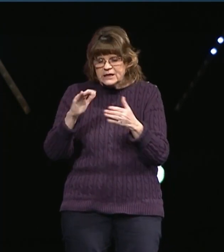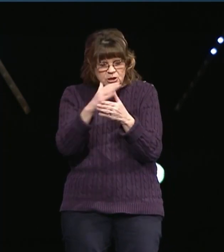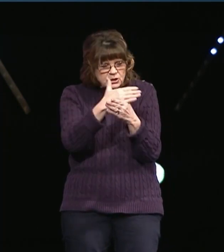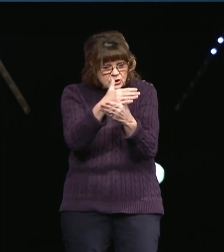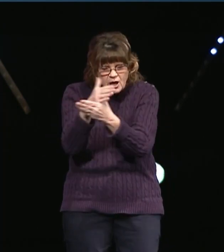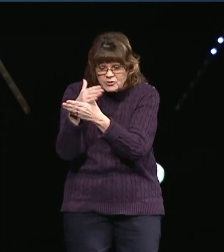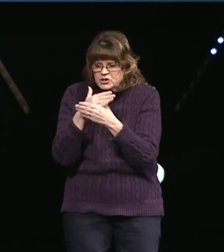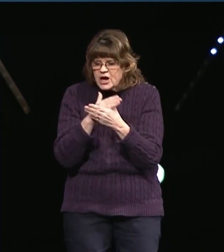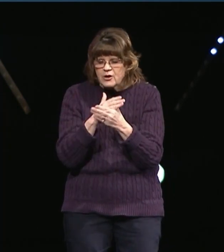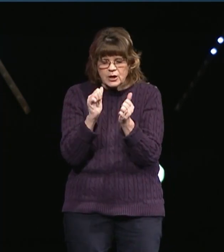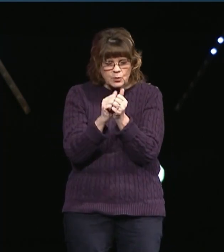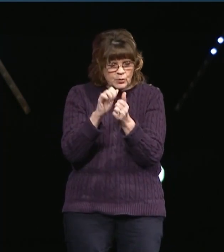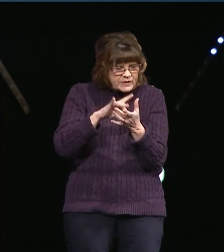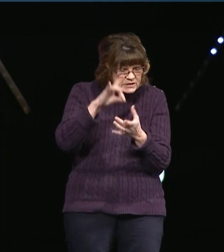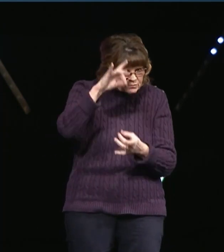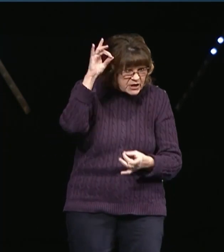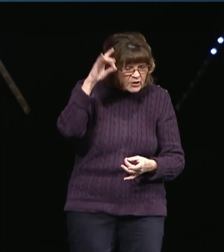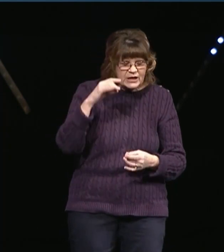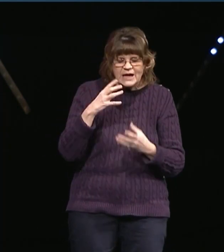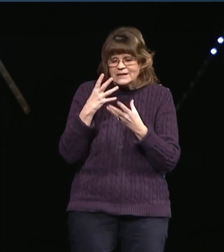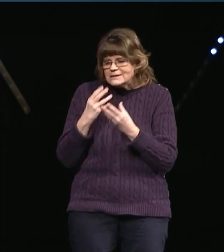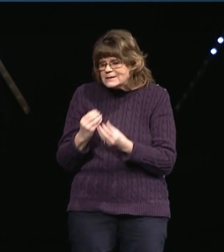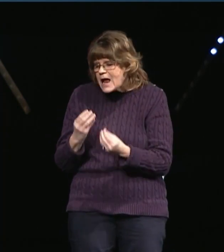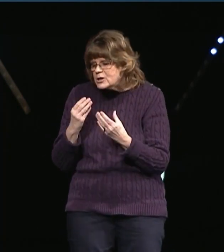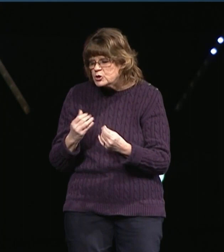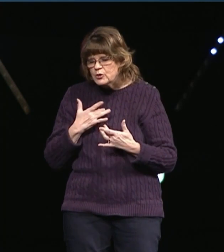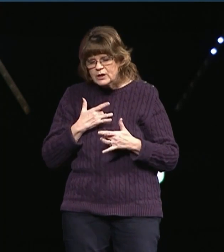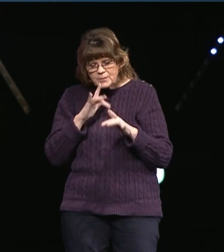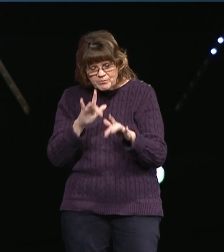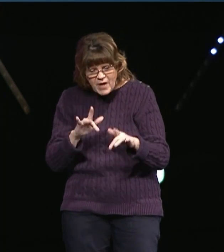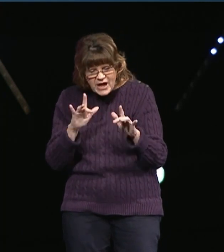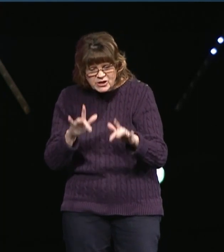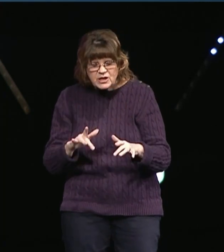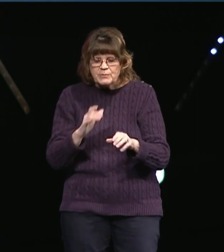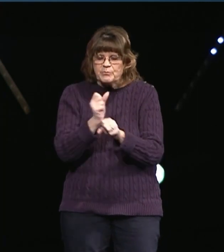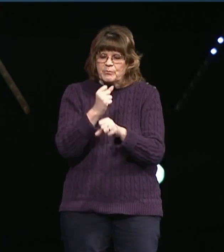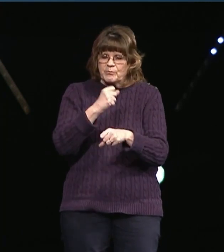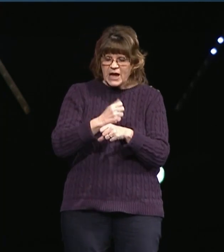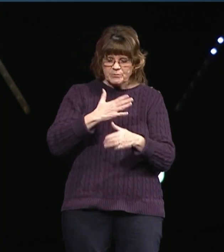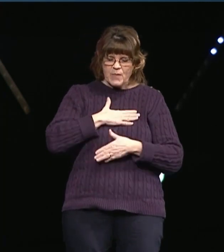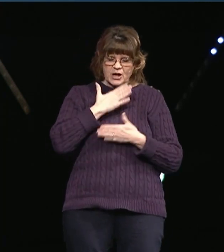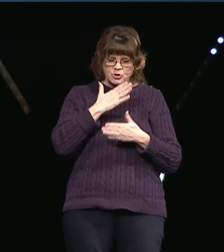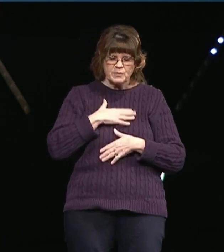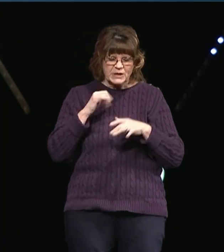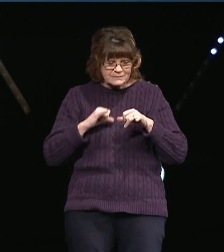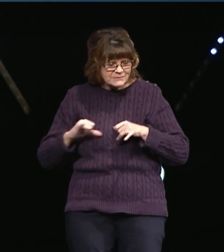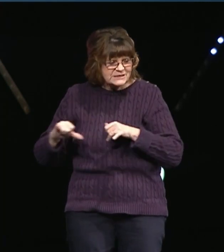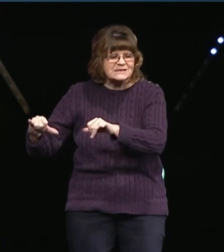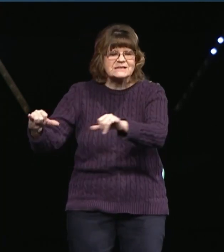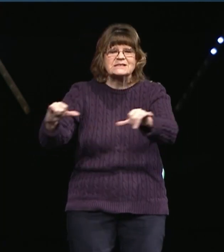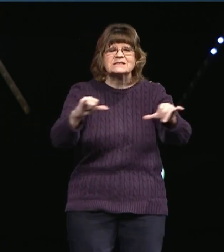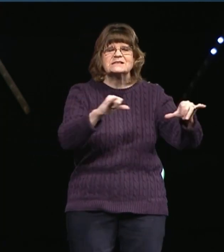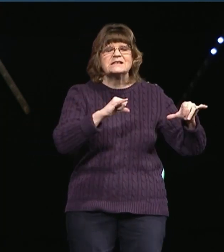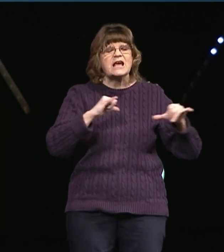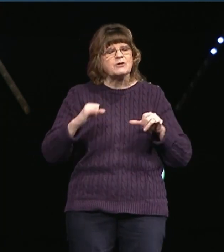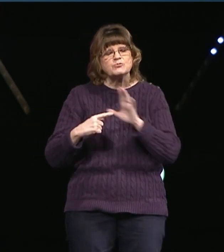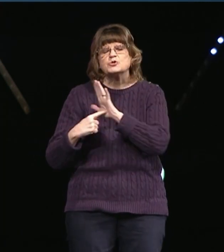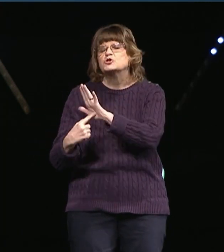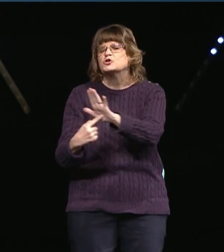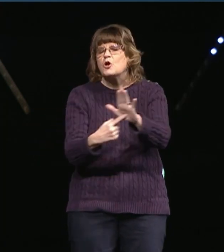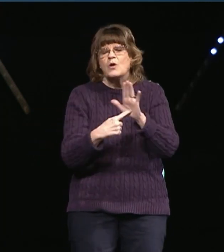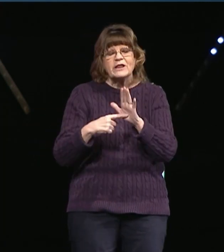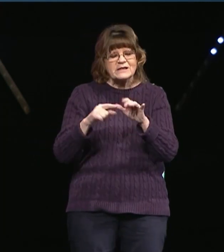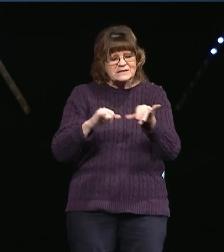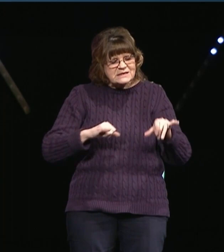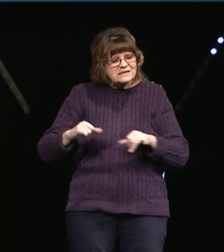in the Spirit, any tenderness and compassion, then make my joy complete by being like-minded, having the same love, being